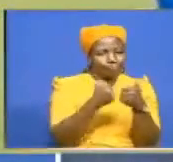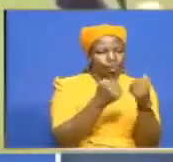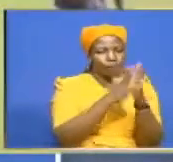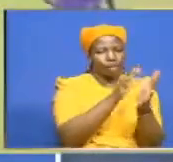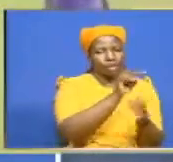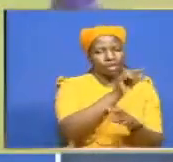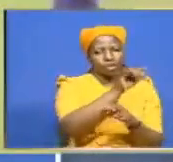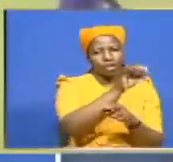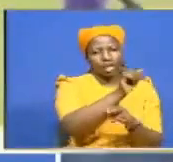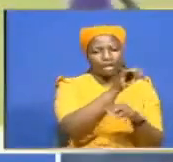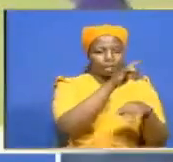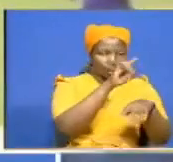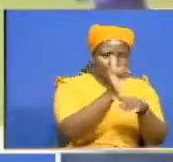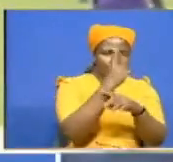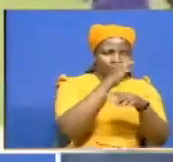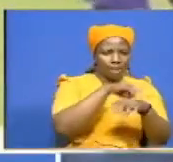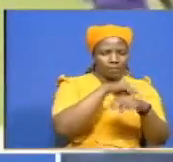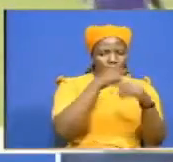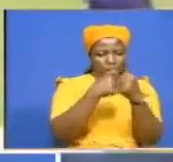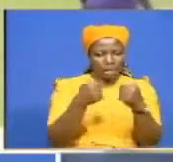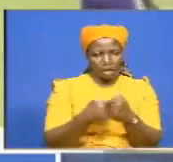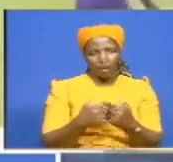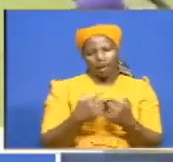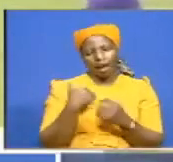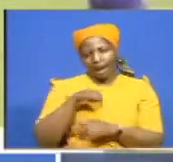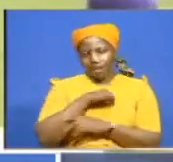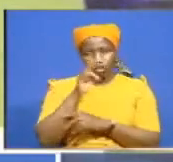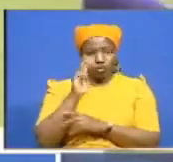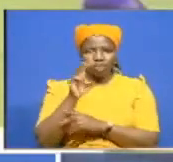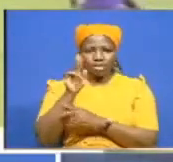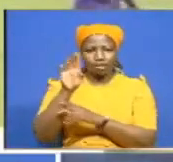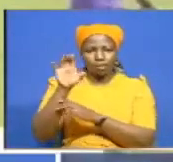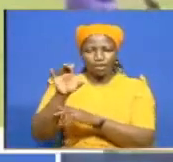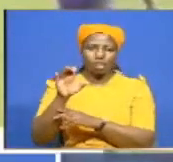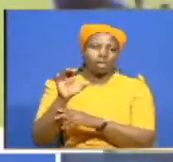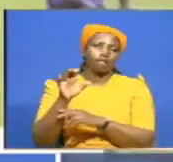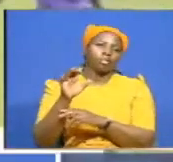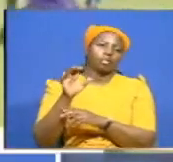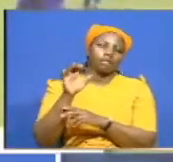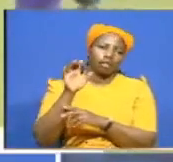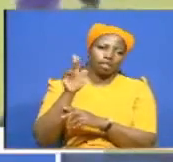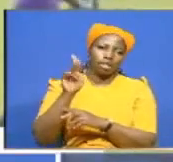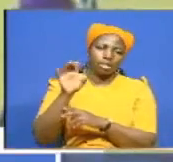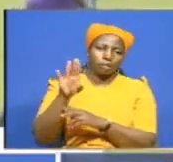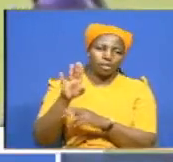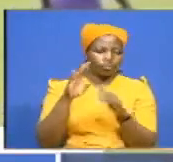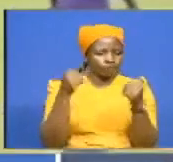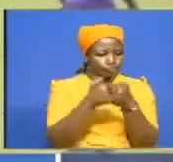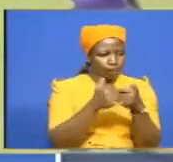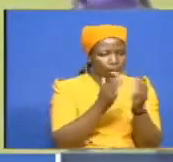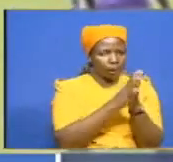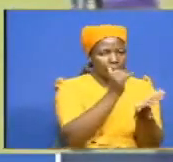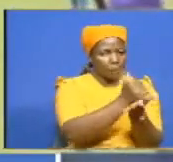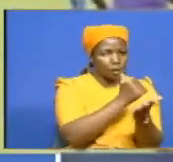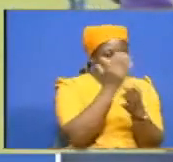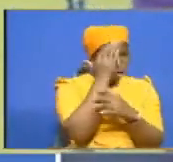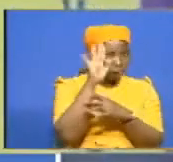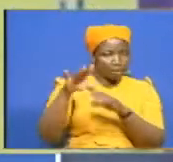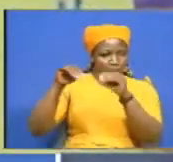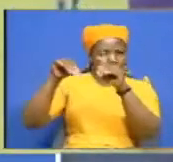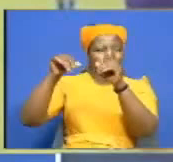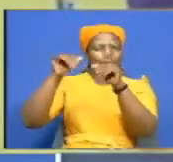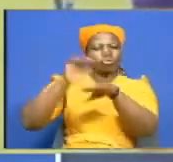season. We watch KCB, I watch their game against Posta, and we play even friendly match with them. I know their quality, that's a good